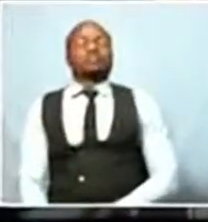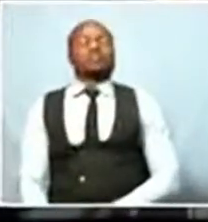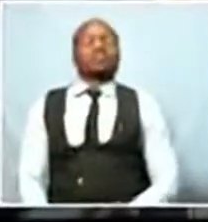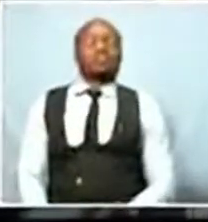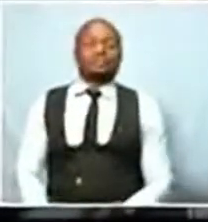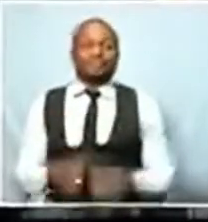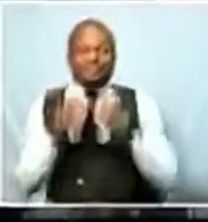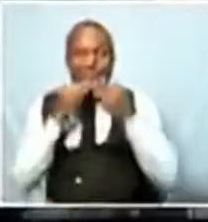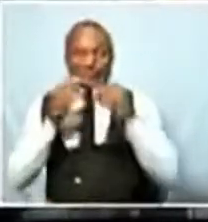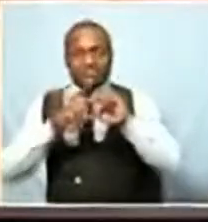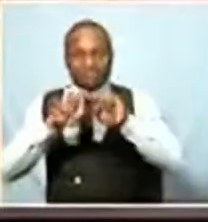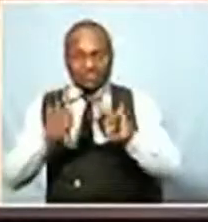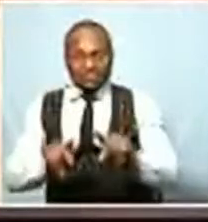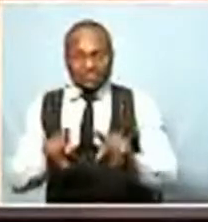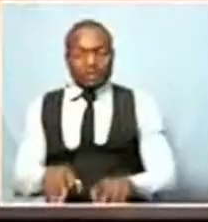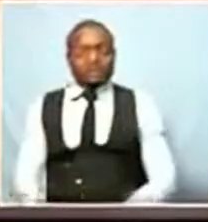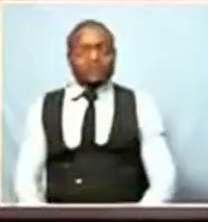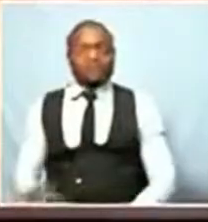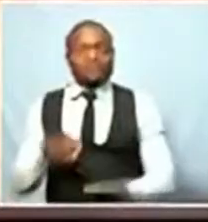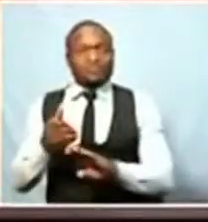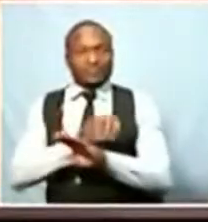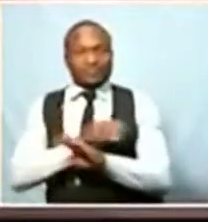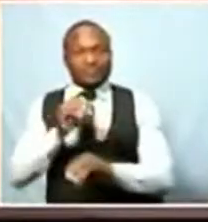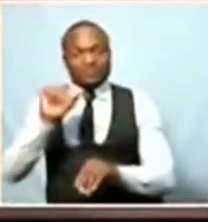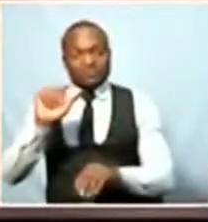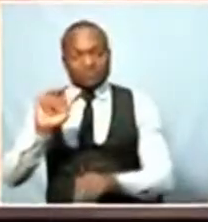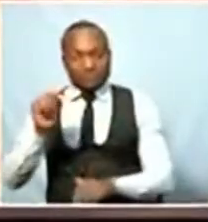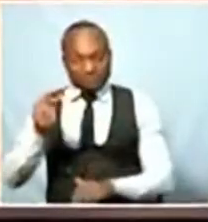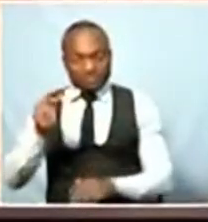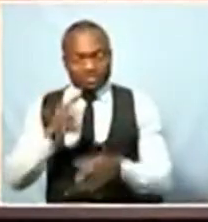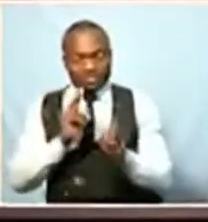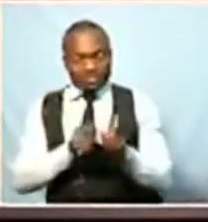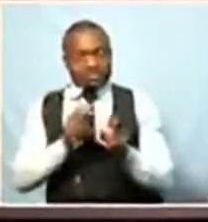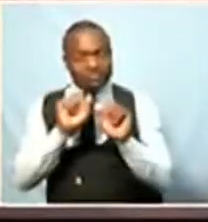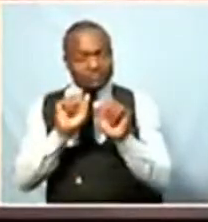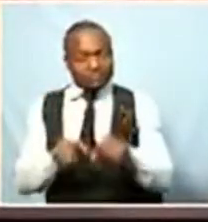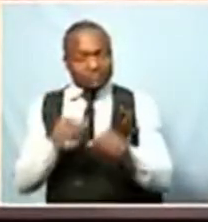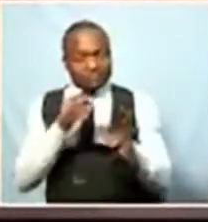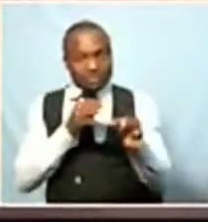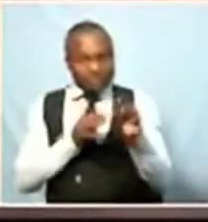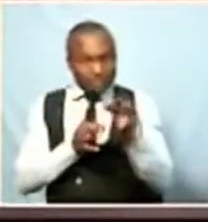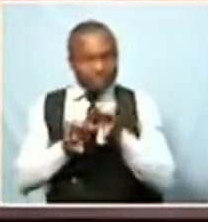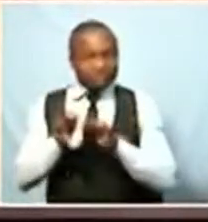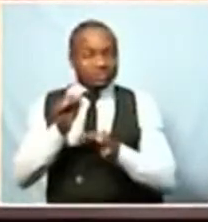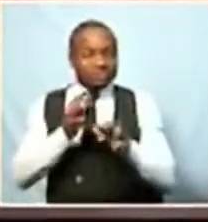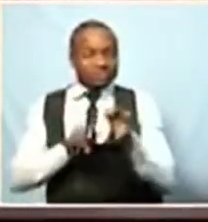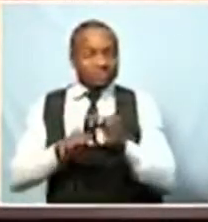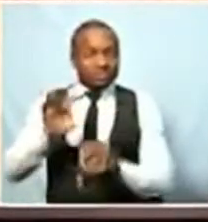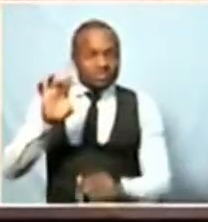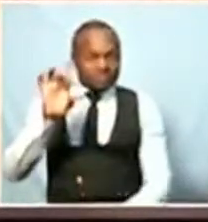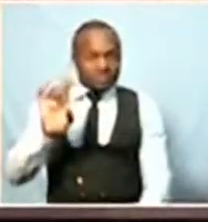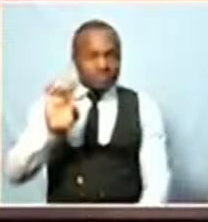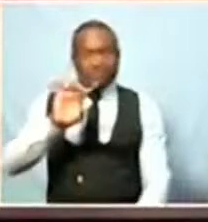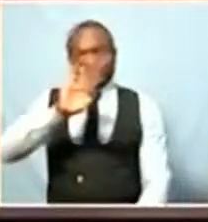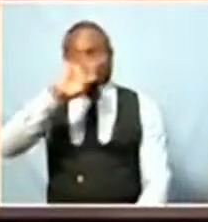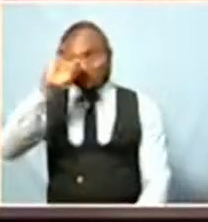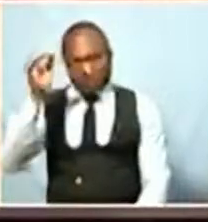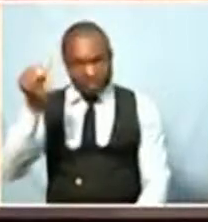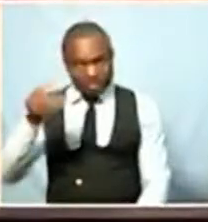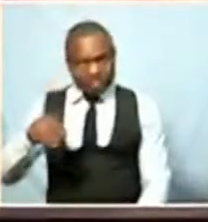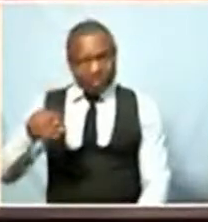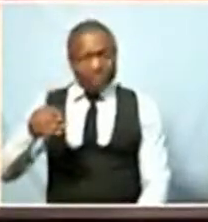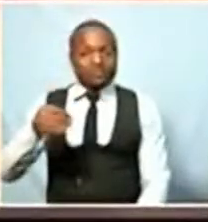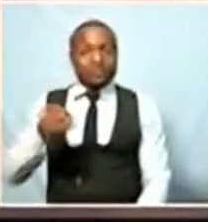I thank you, Chairperson. Before the Auditor General response, would you just clarify on the 8% increase?